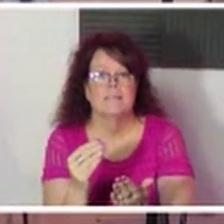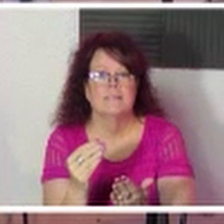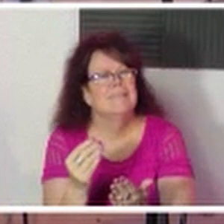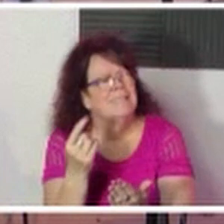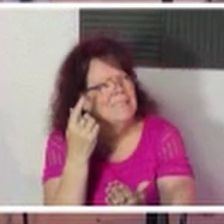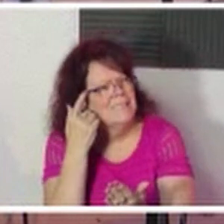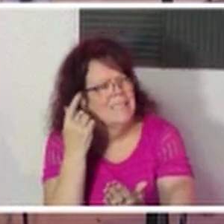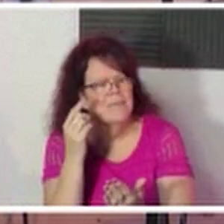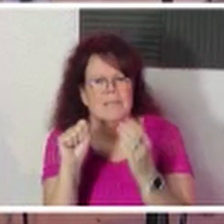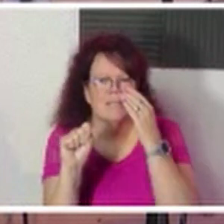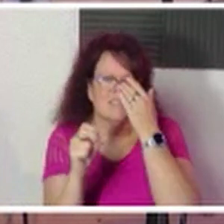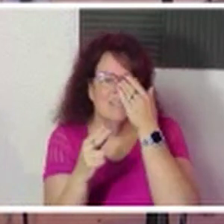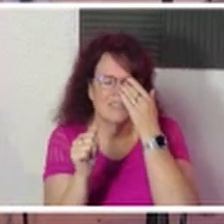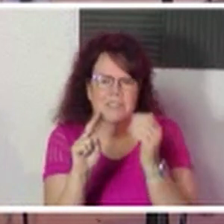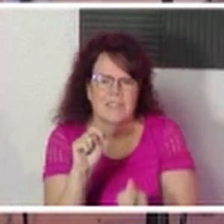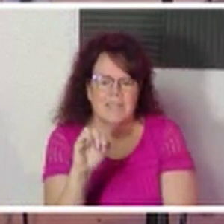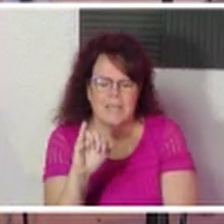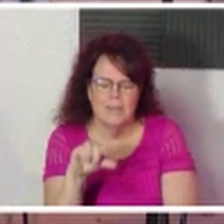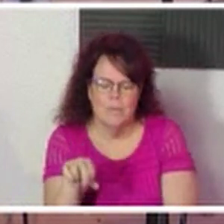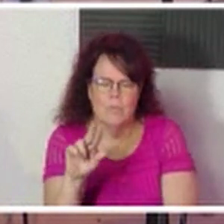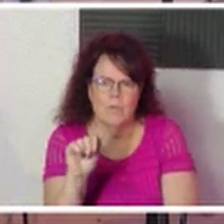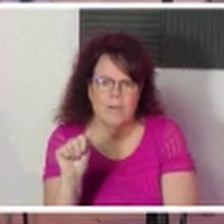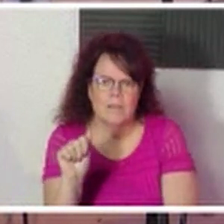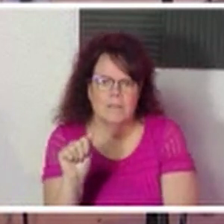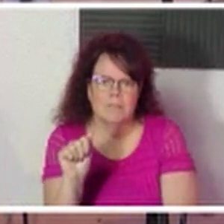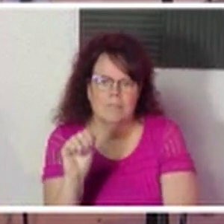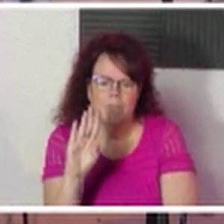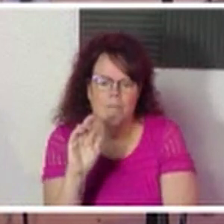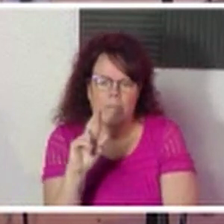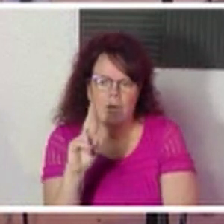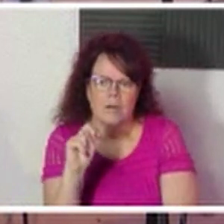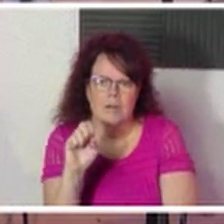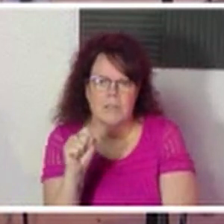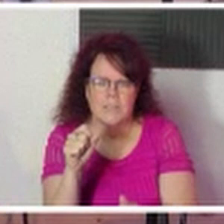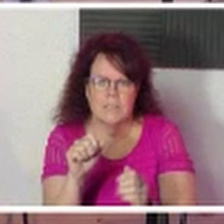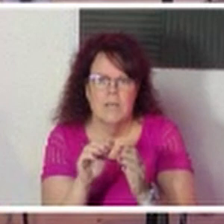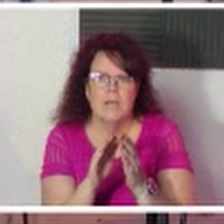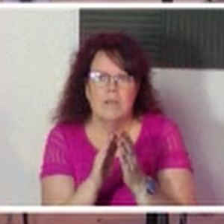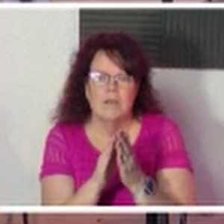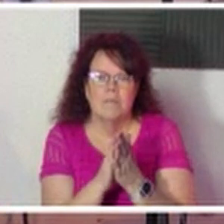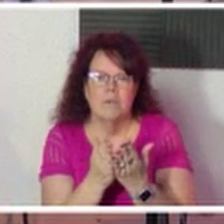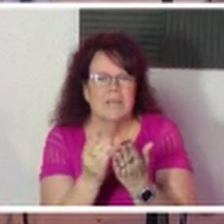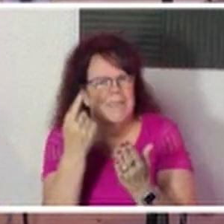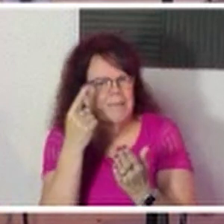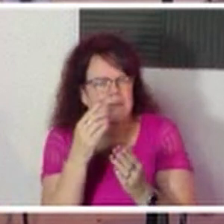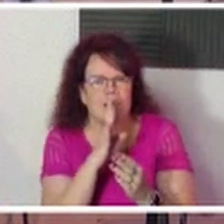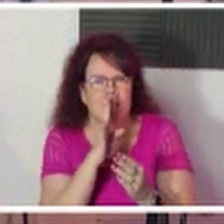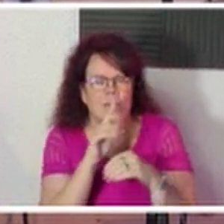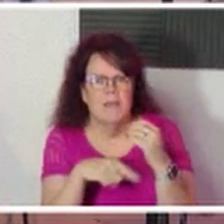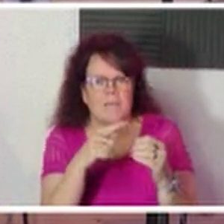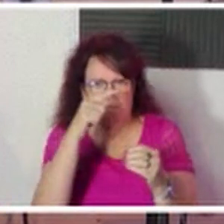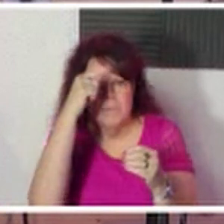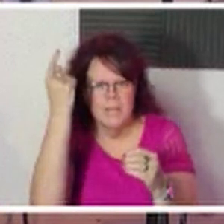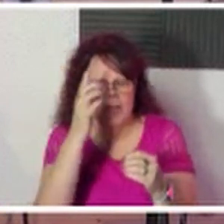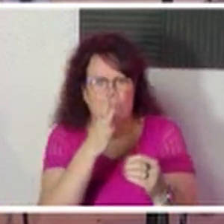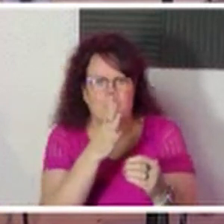think it was Shaniqua Walker Barnes' book, and it talked about the Black women's bailout, or the Black mamas bailout. And